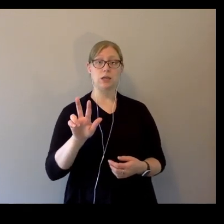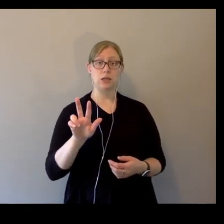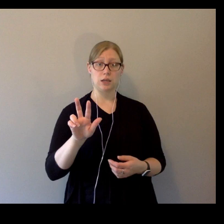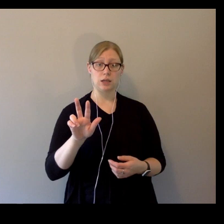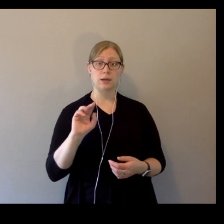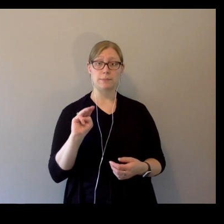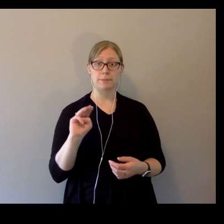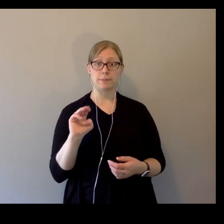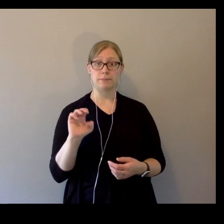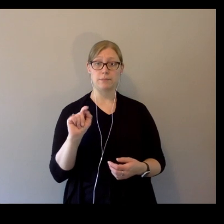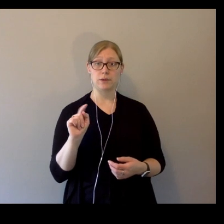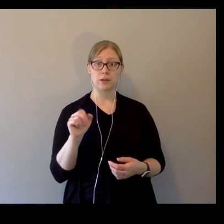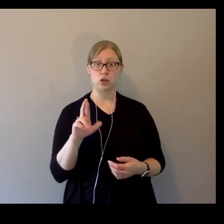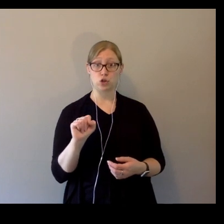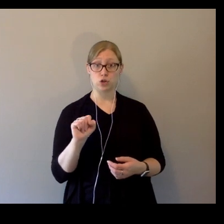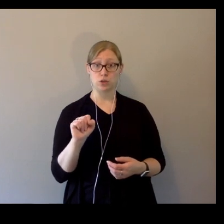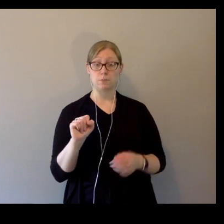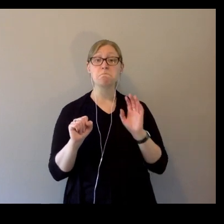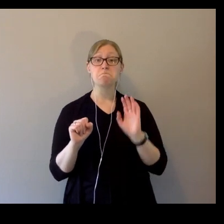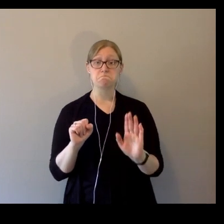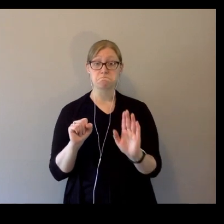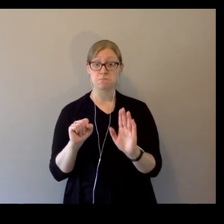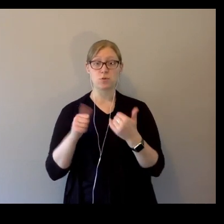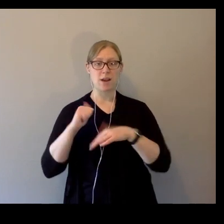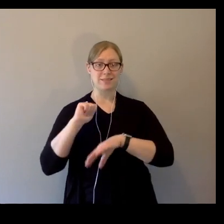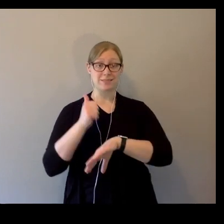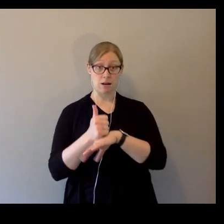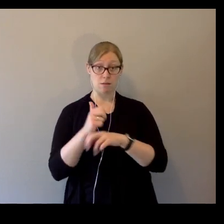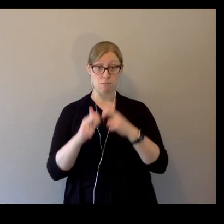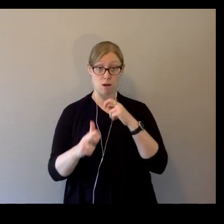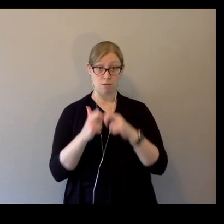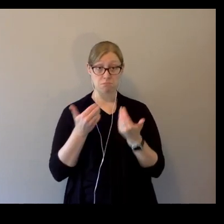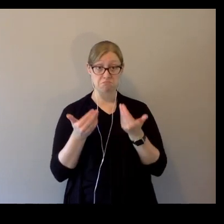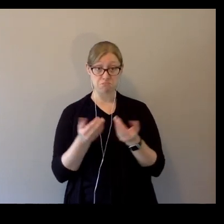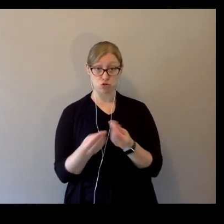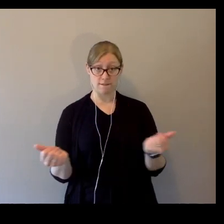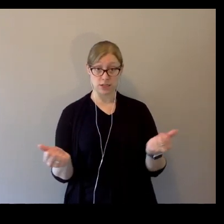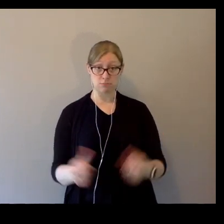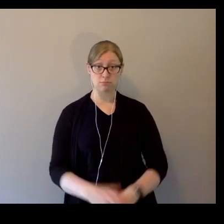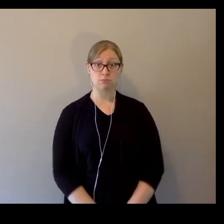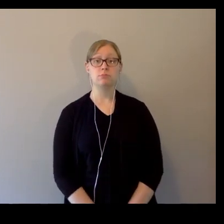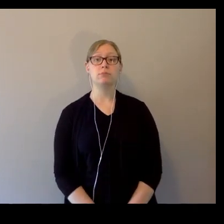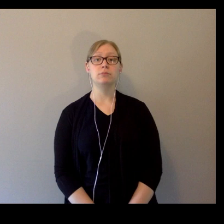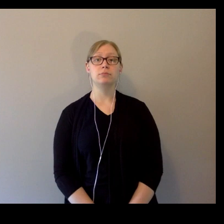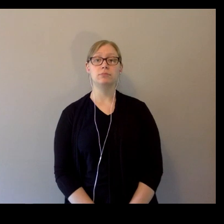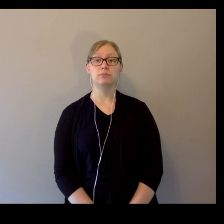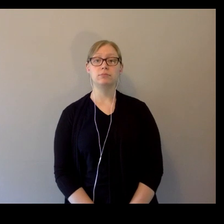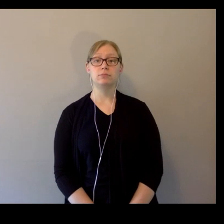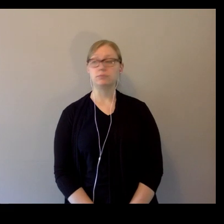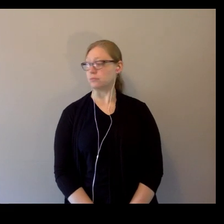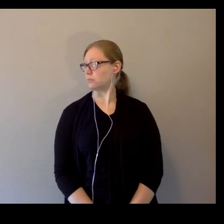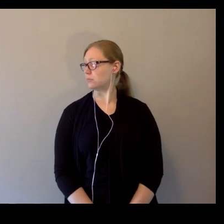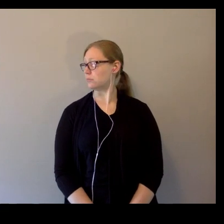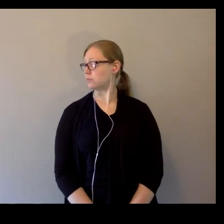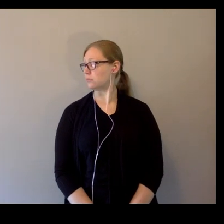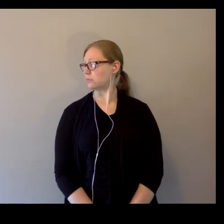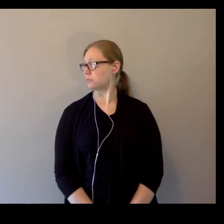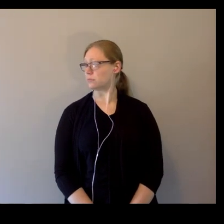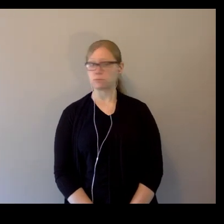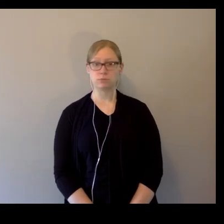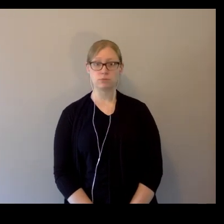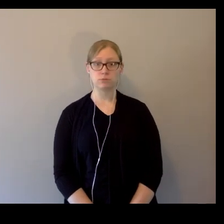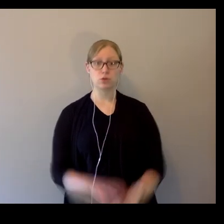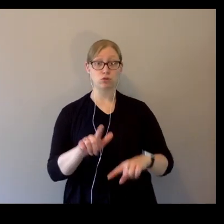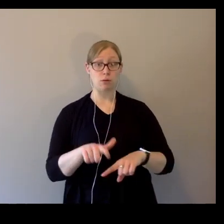meters. Okay, so see if you can set up that problem and solve it. So pause the video